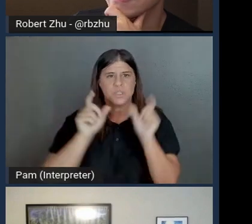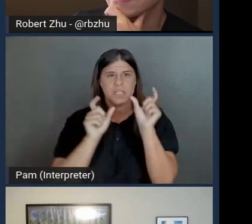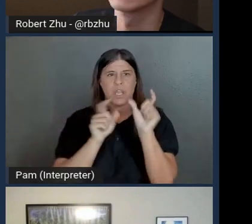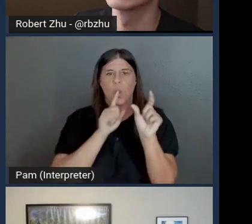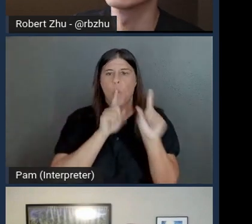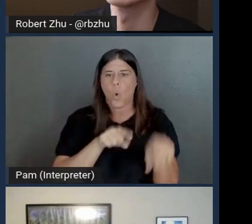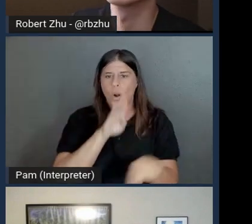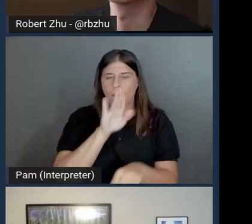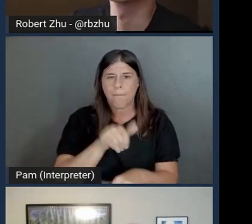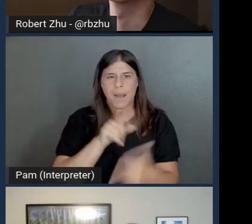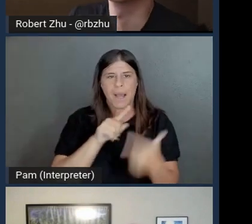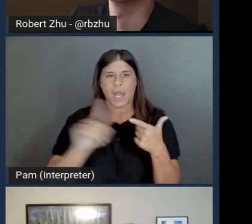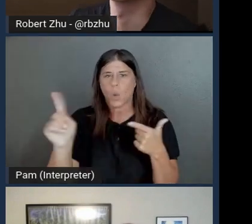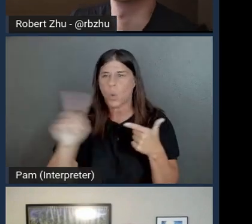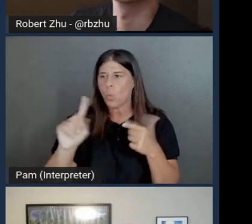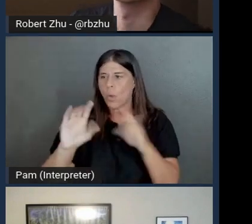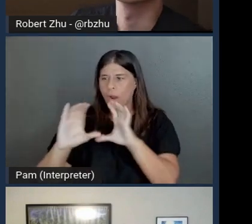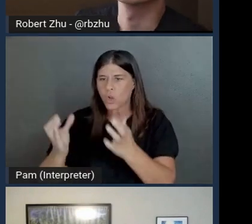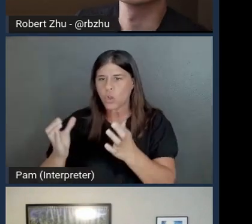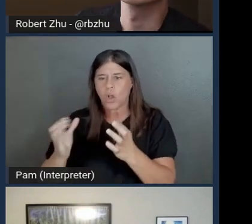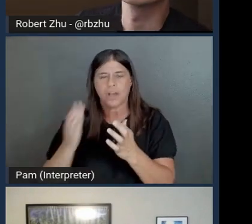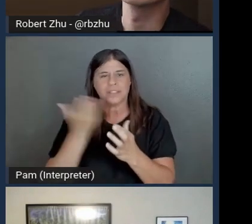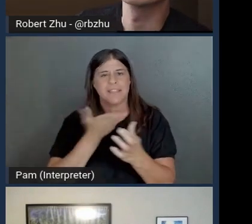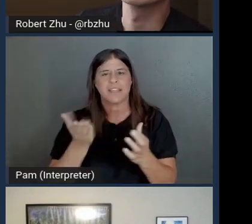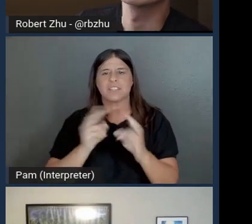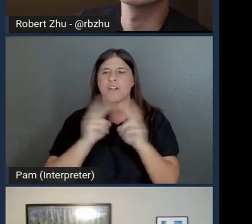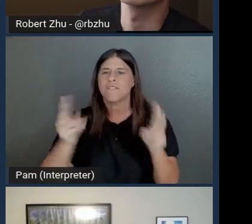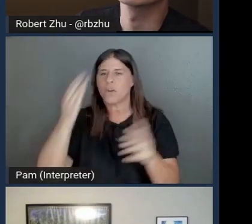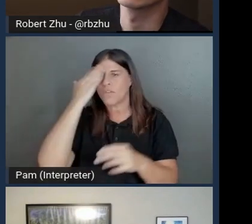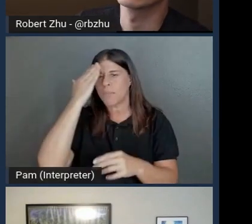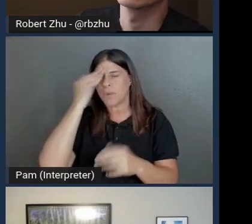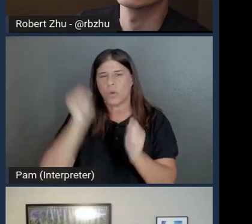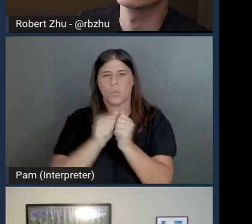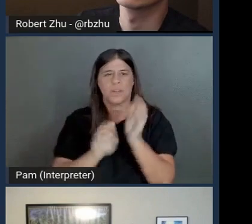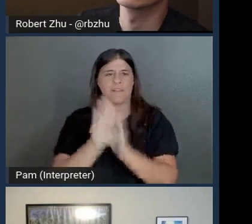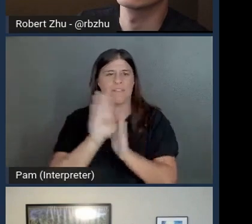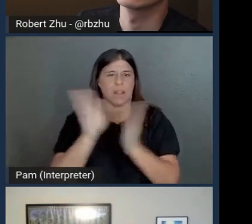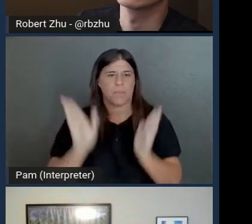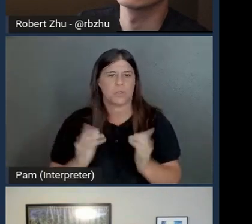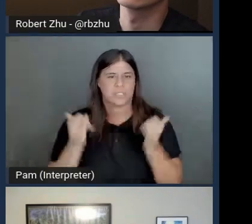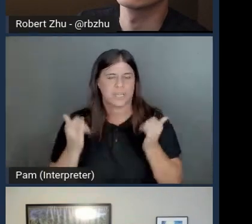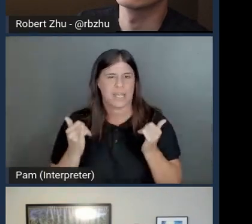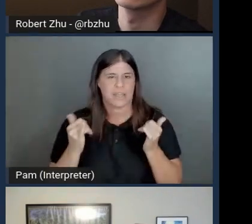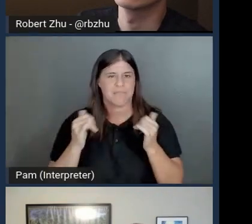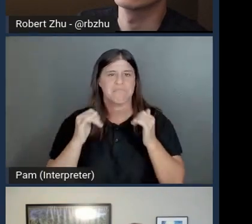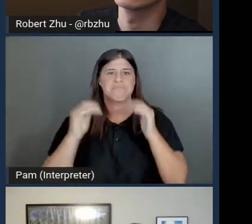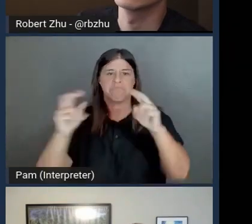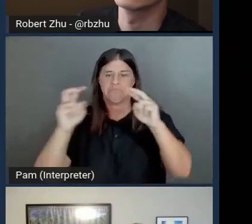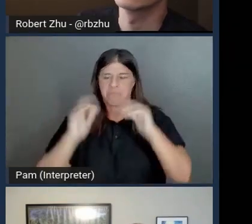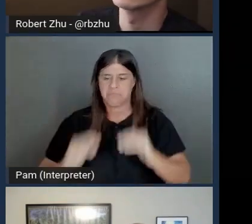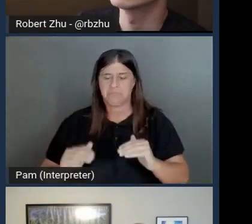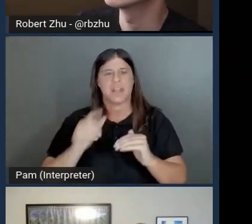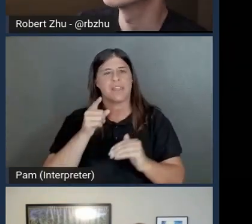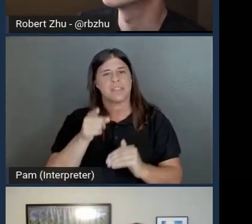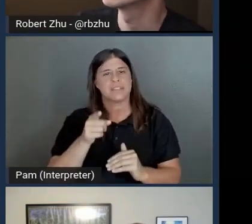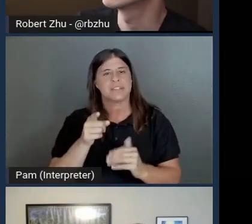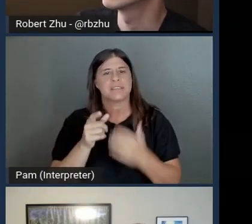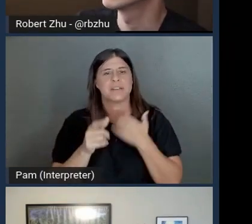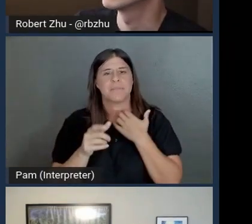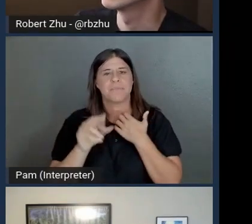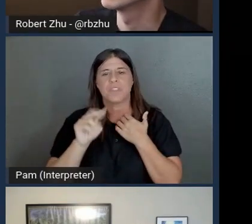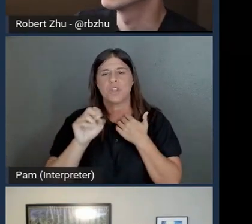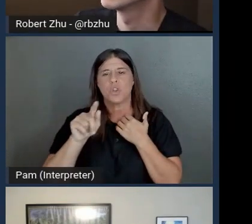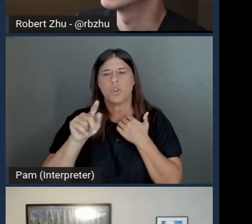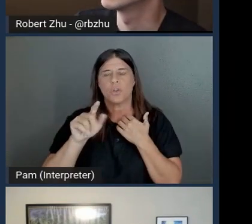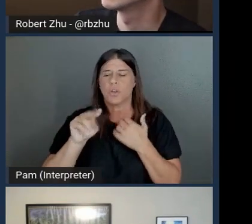where clauses, things that are very familiar to developers today. Can jump ahead a little bit. Like I said, this notebook is